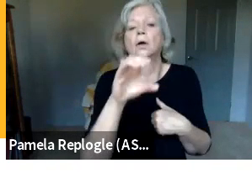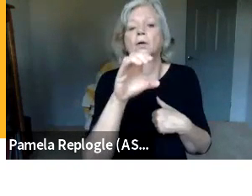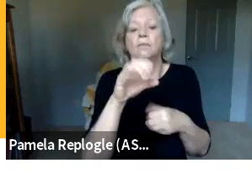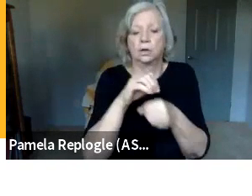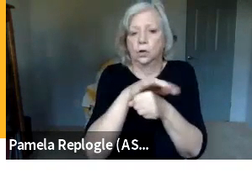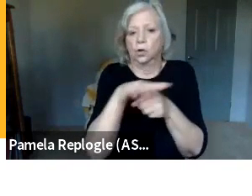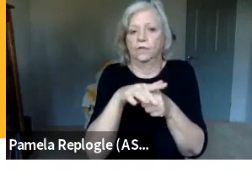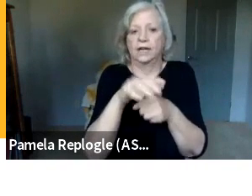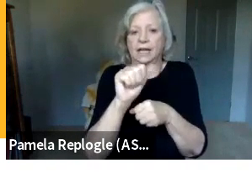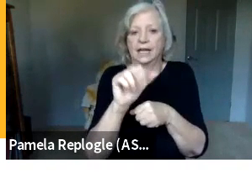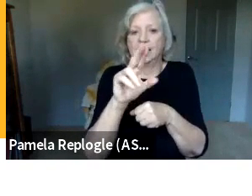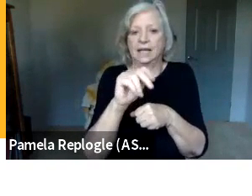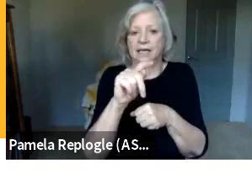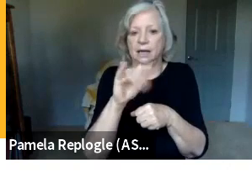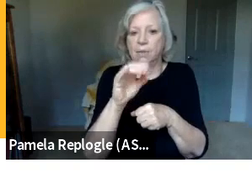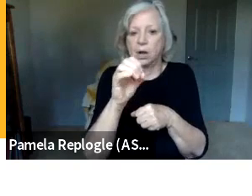they get the vaccine?